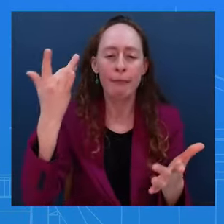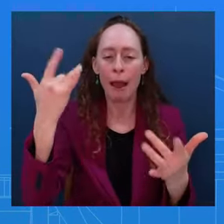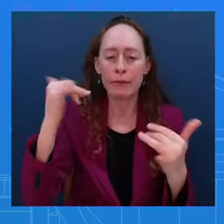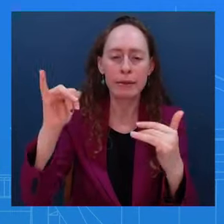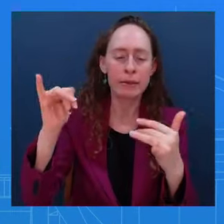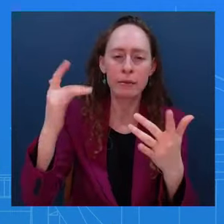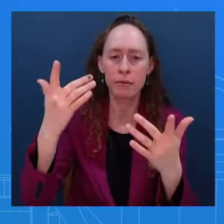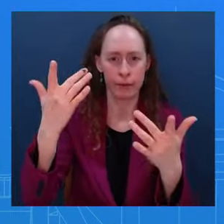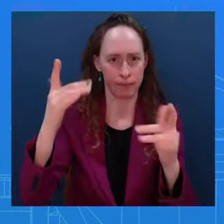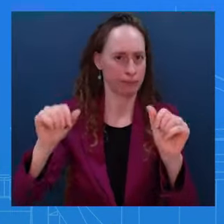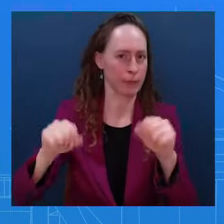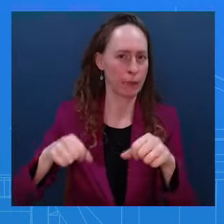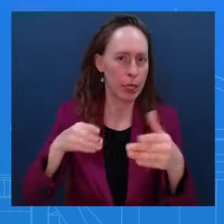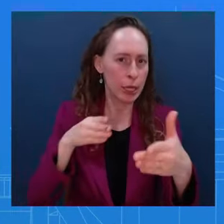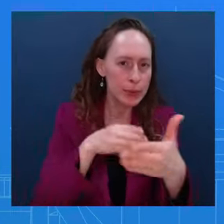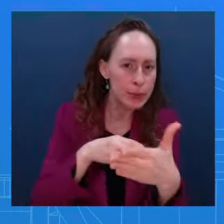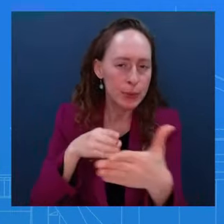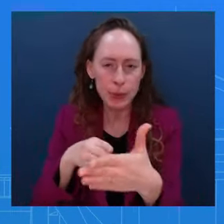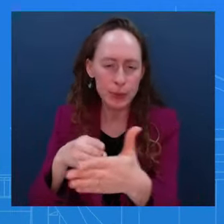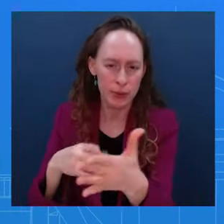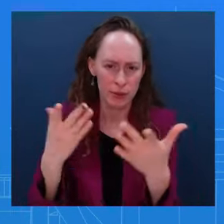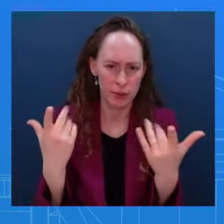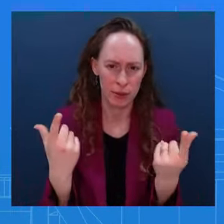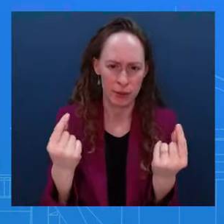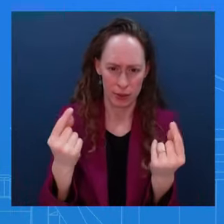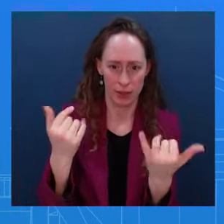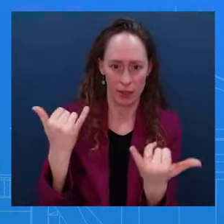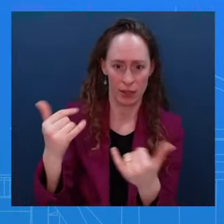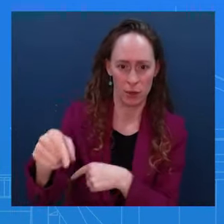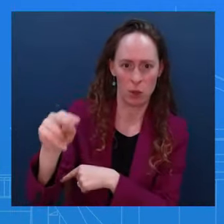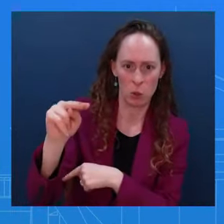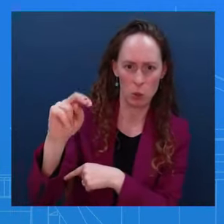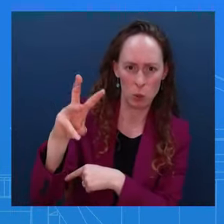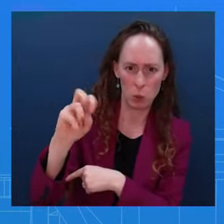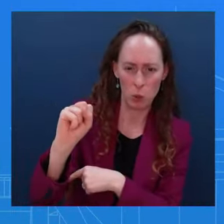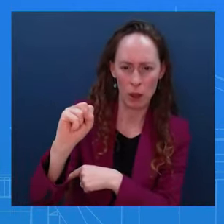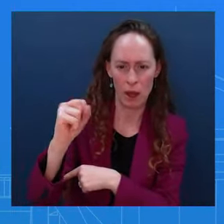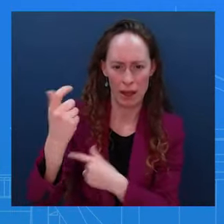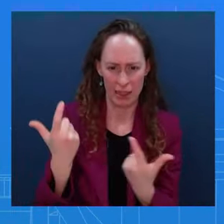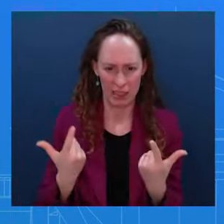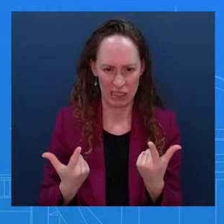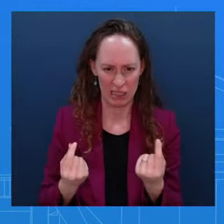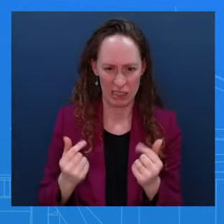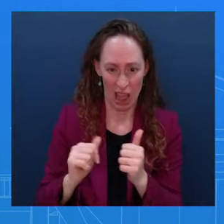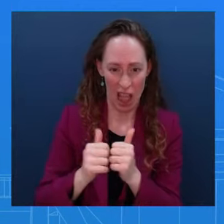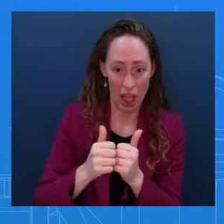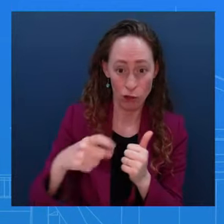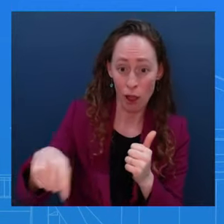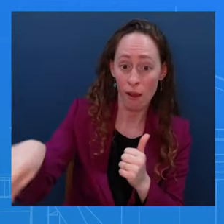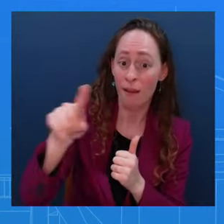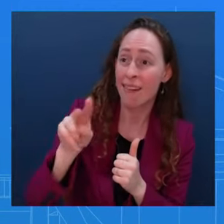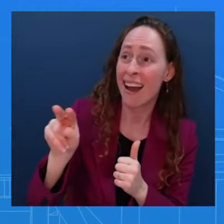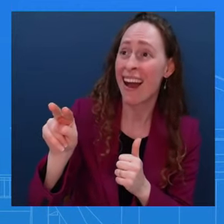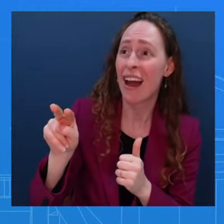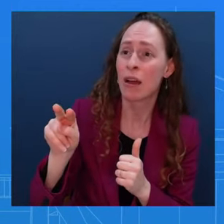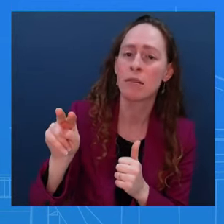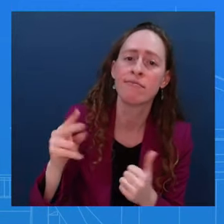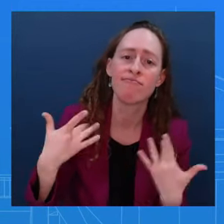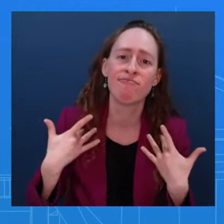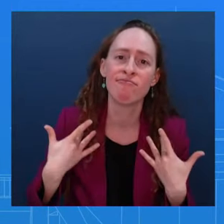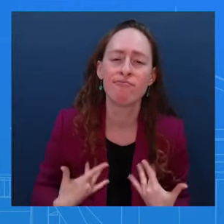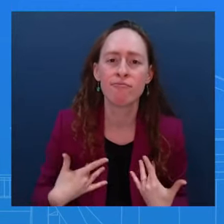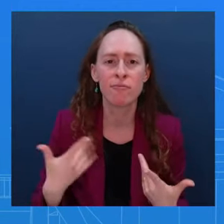looking at this news. How should they be looking at this process? Can they get their hopes up? So look, I'm not going to get ahead